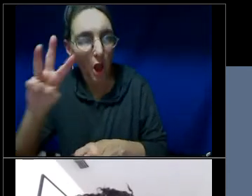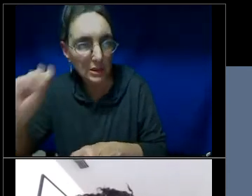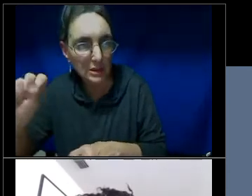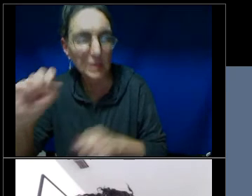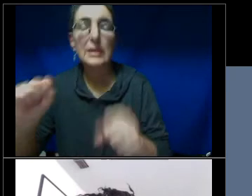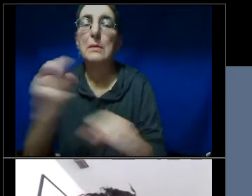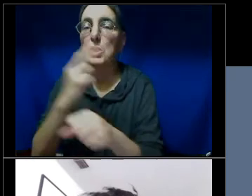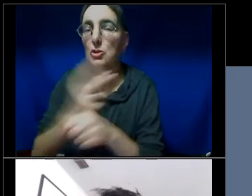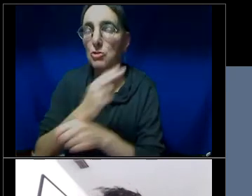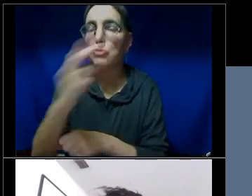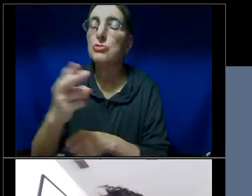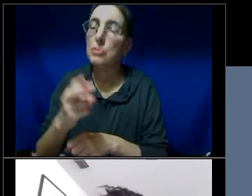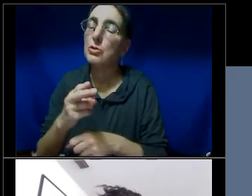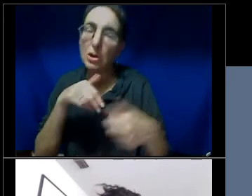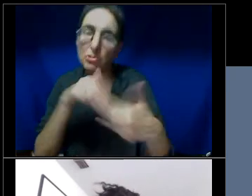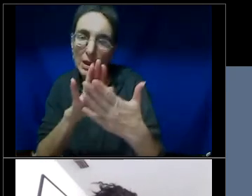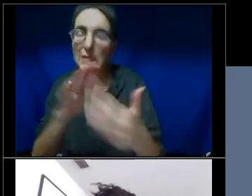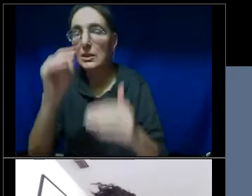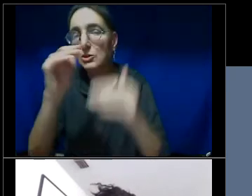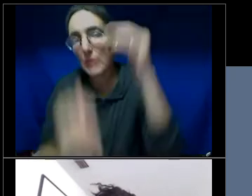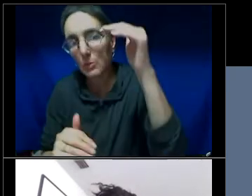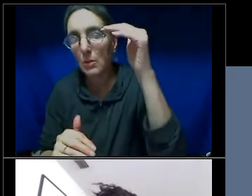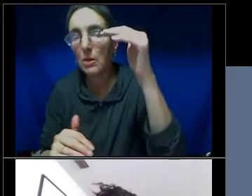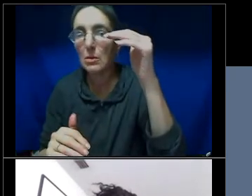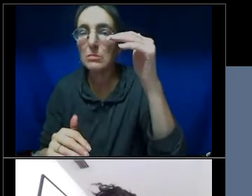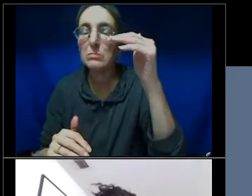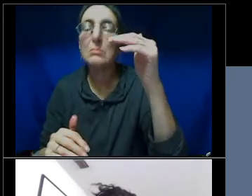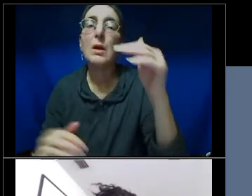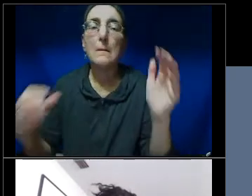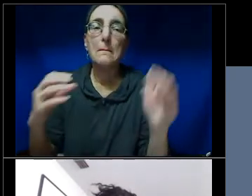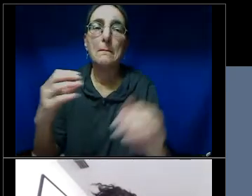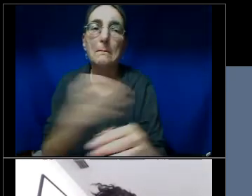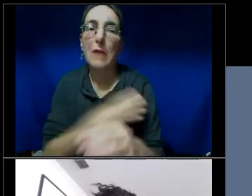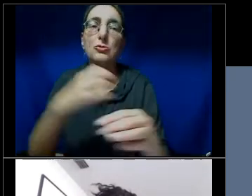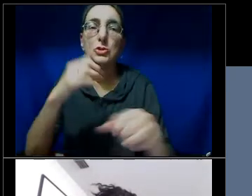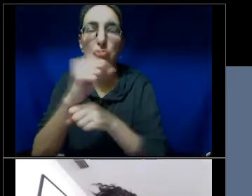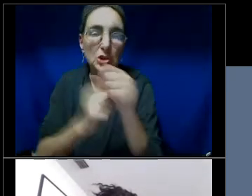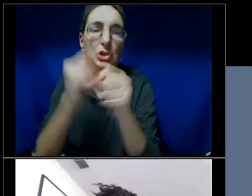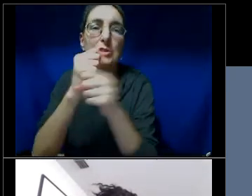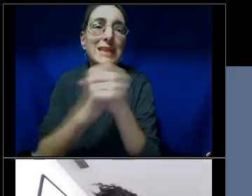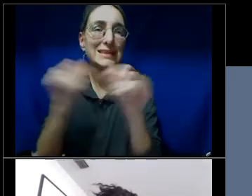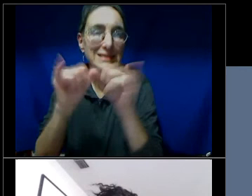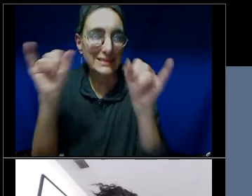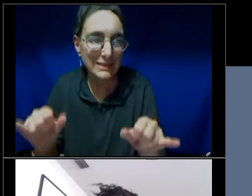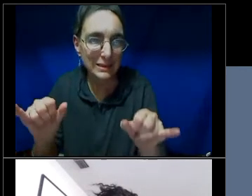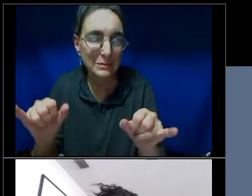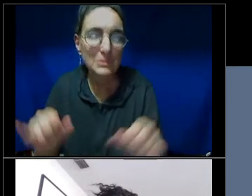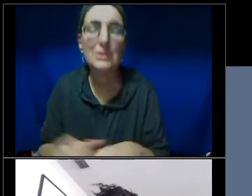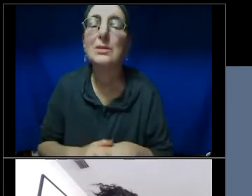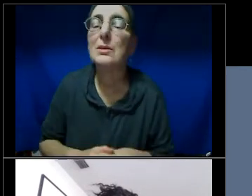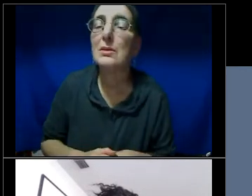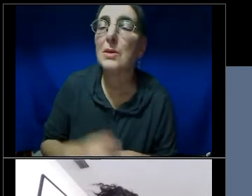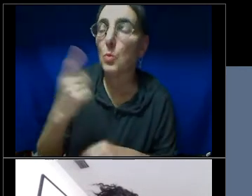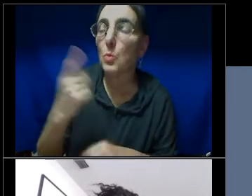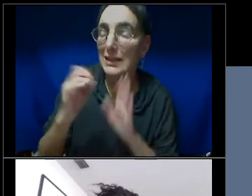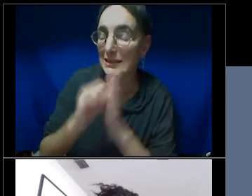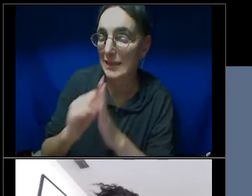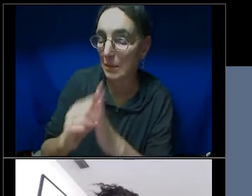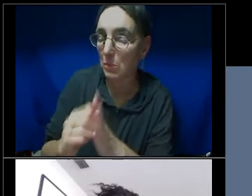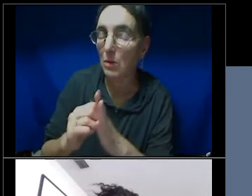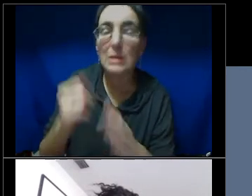address inequitable power structures and systems. One example is City Heights CDC. We recognized several